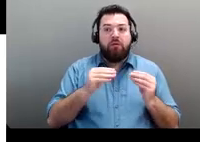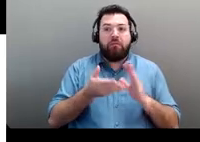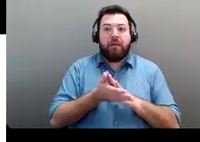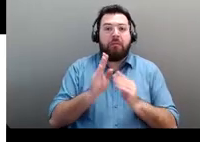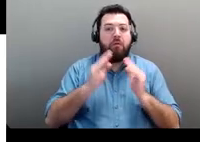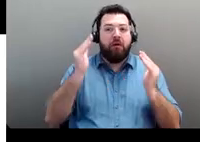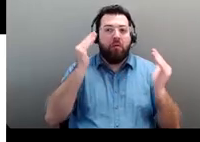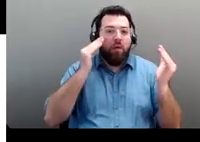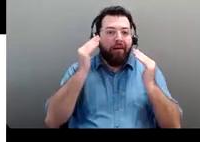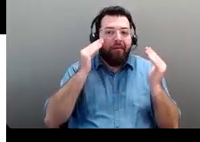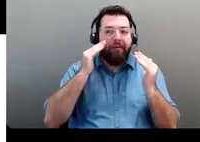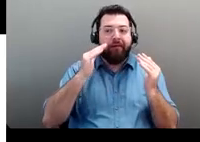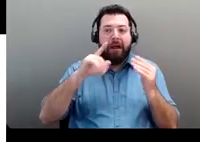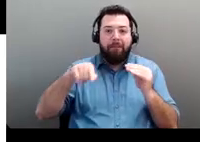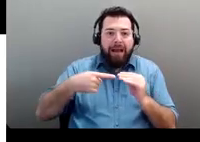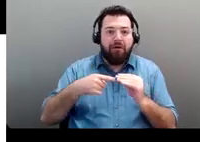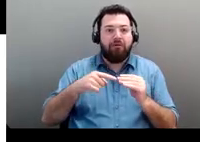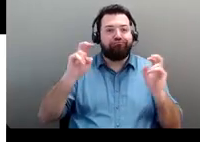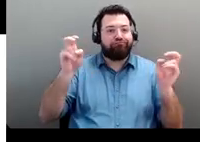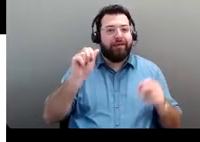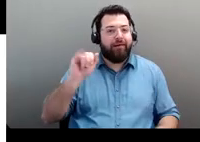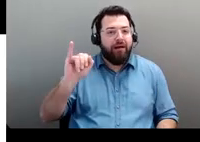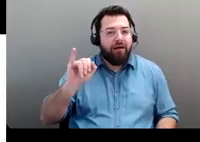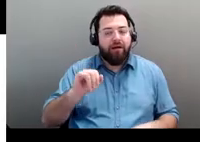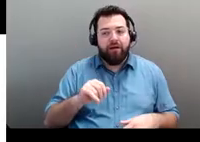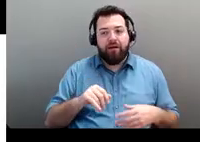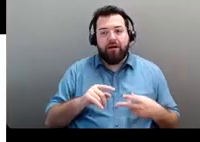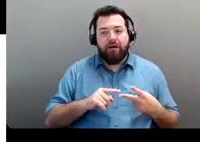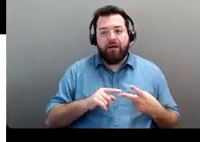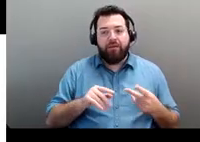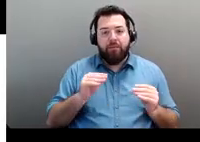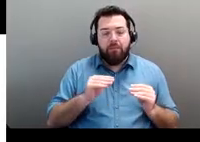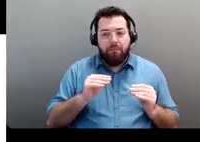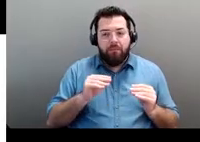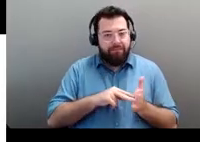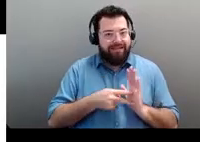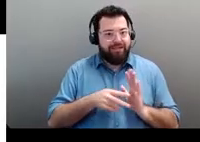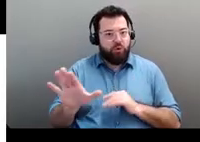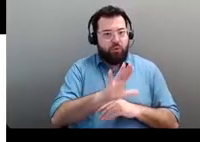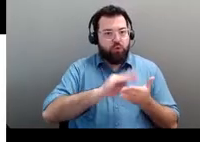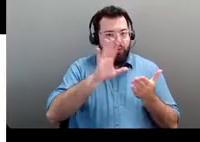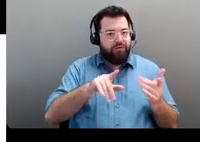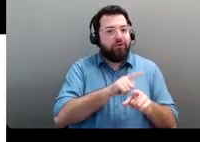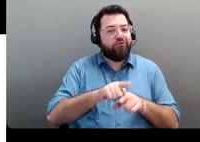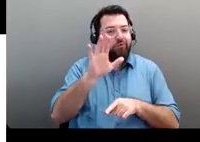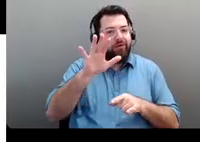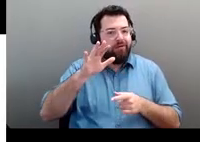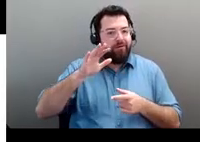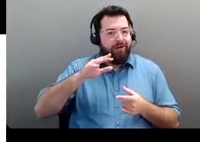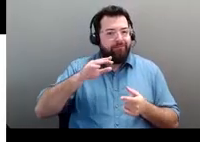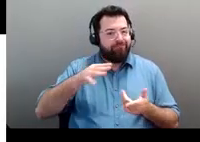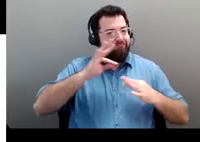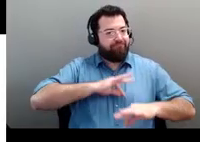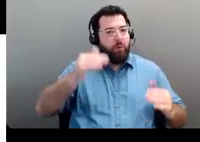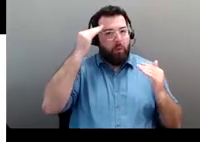in the know that you are about AI, the more in the know that your students are as well. And so I just really appreciate you